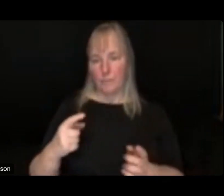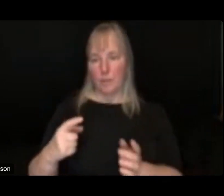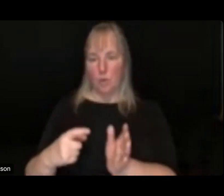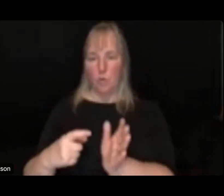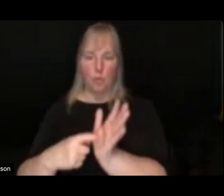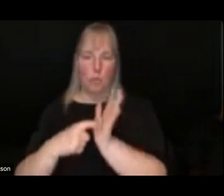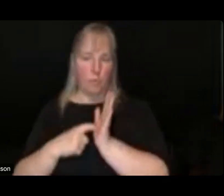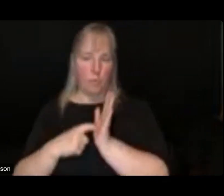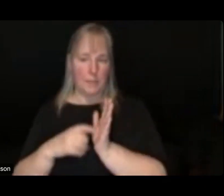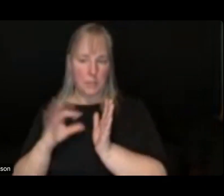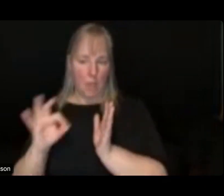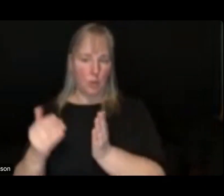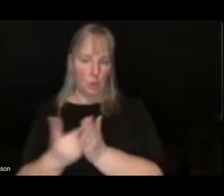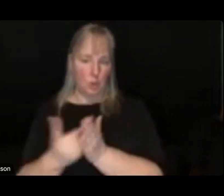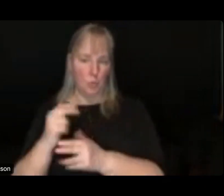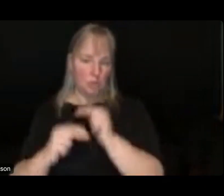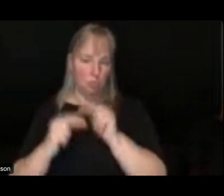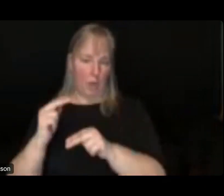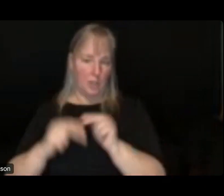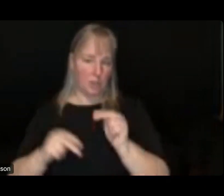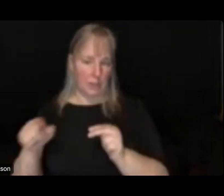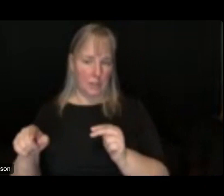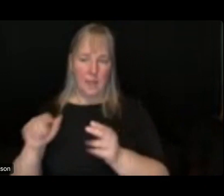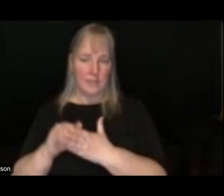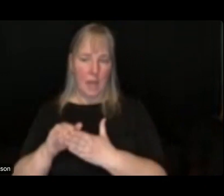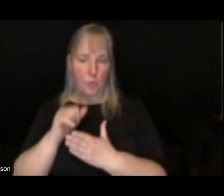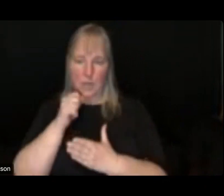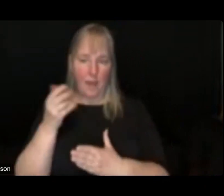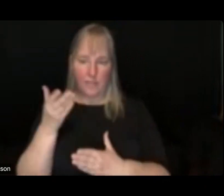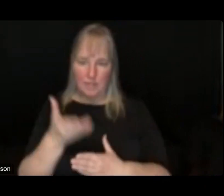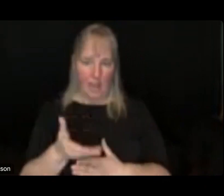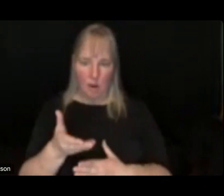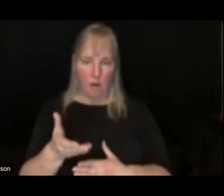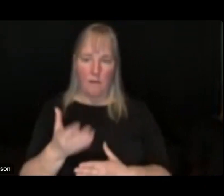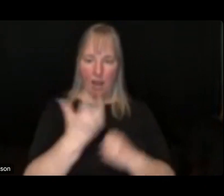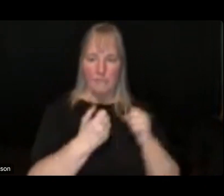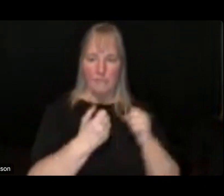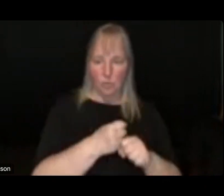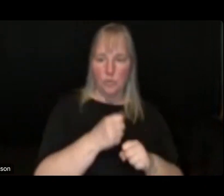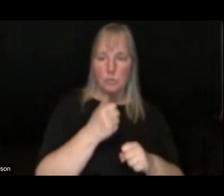requirements of new construction that weren't there 5 and 10 years ago.